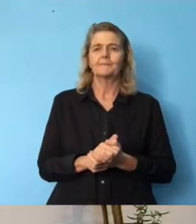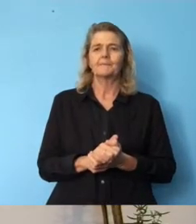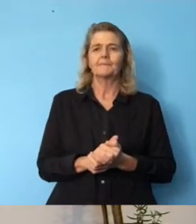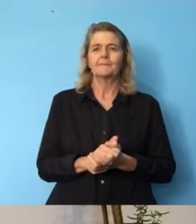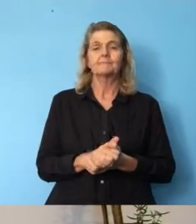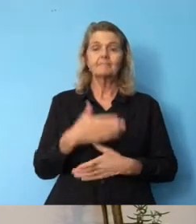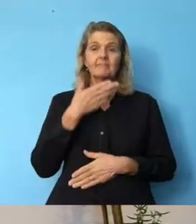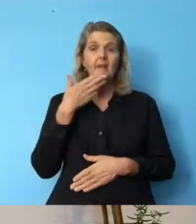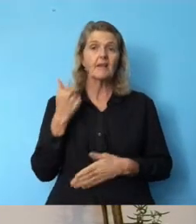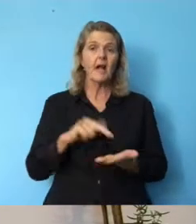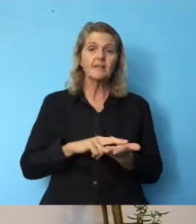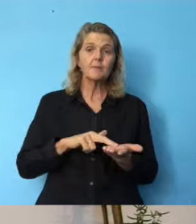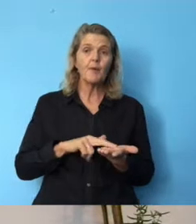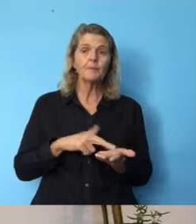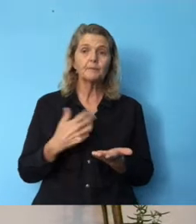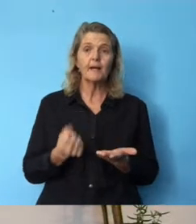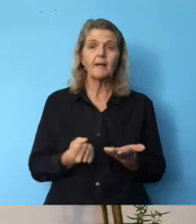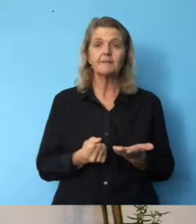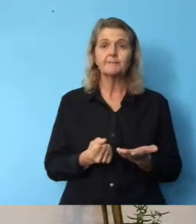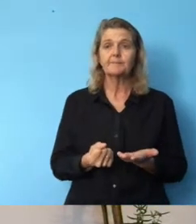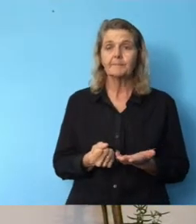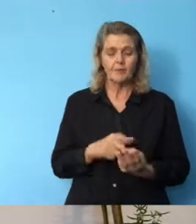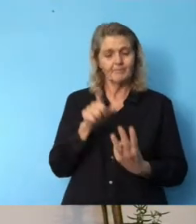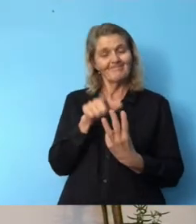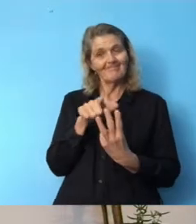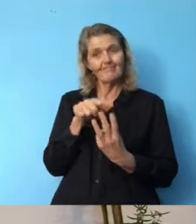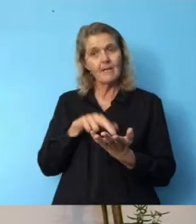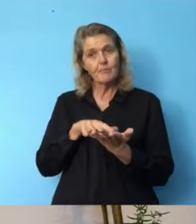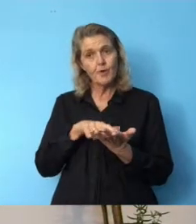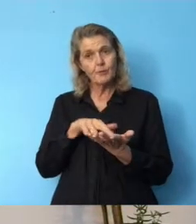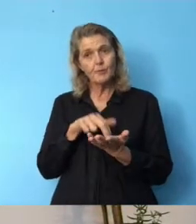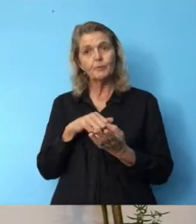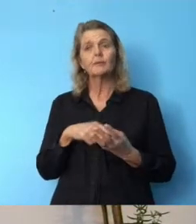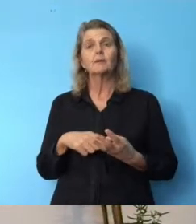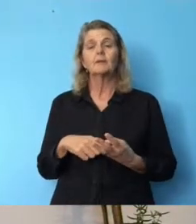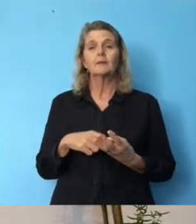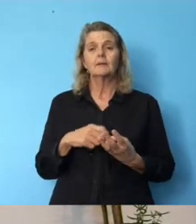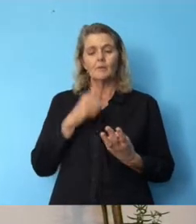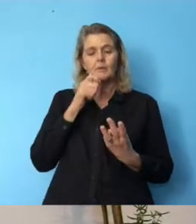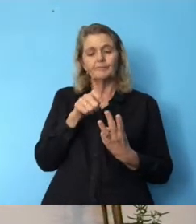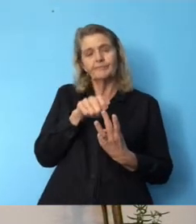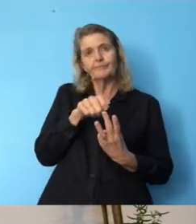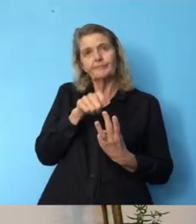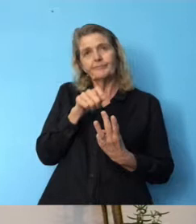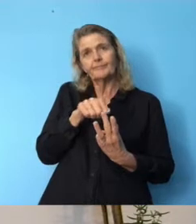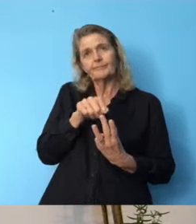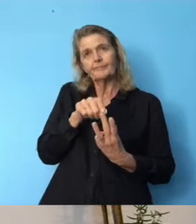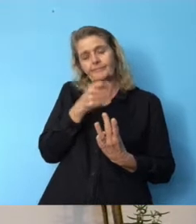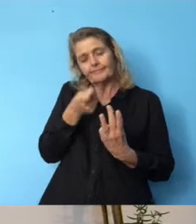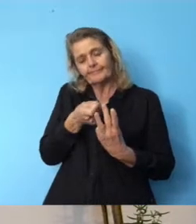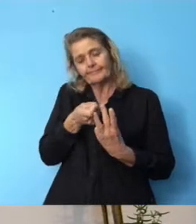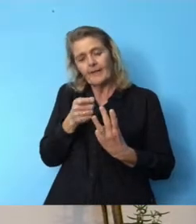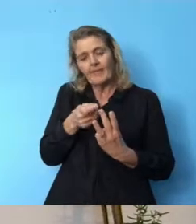Yeah, that's a pretty nice purple. So we've got our mid purple, then I'm going to bring a bit over here, and